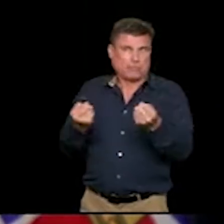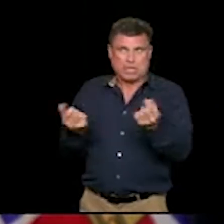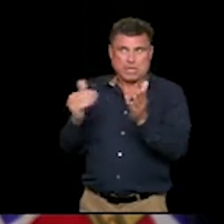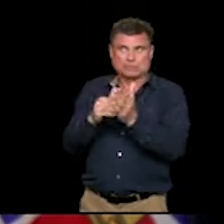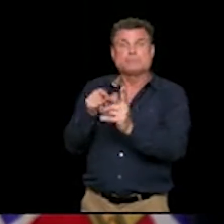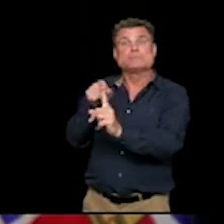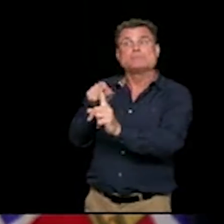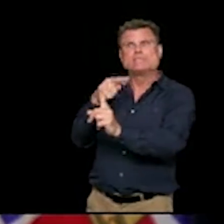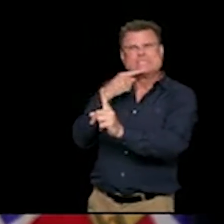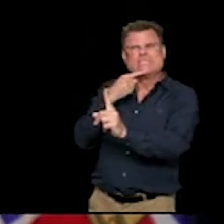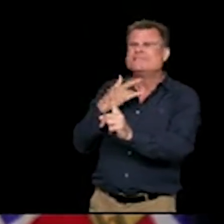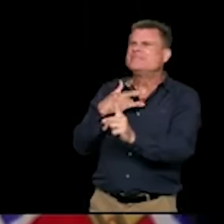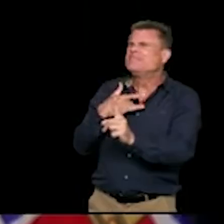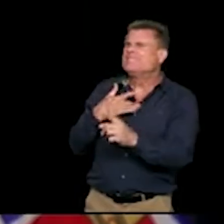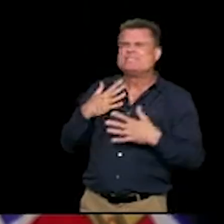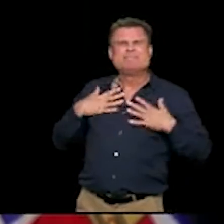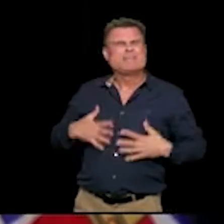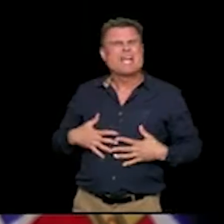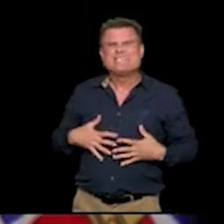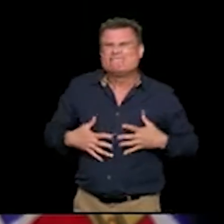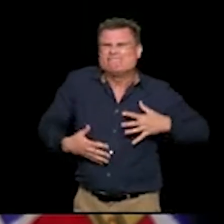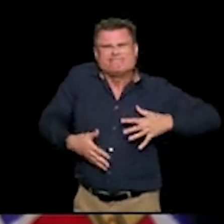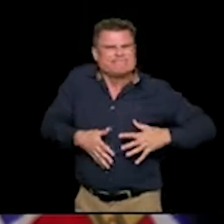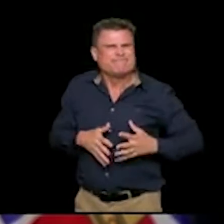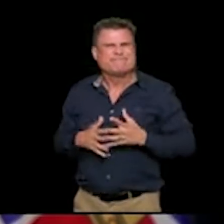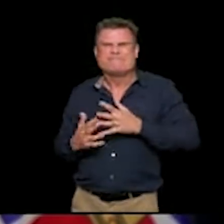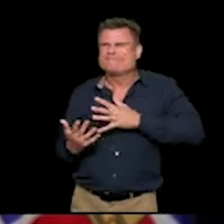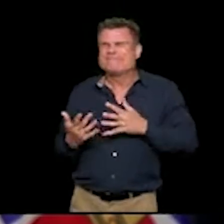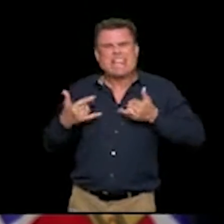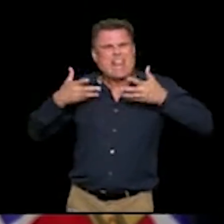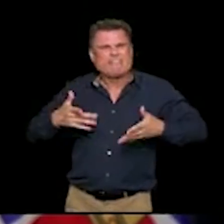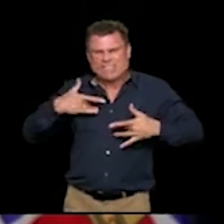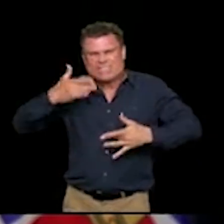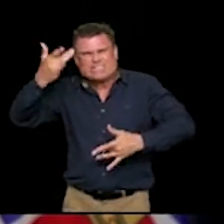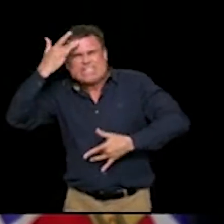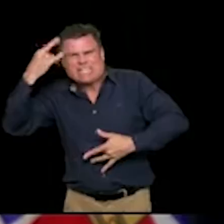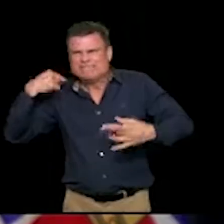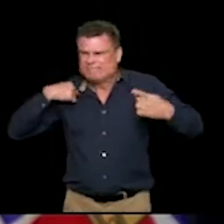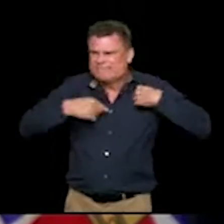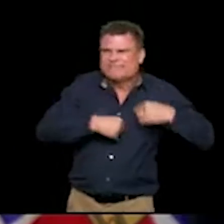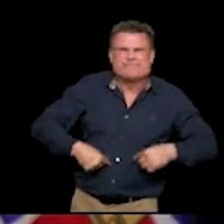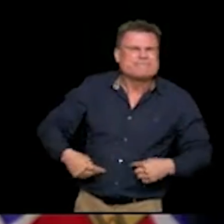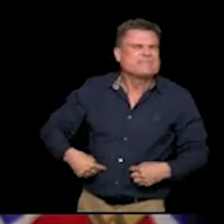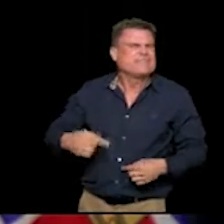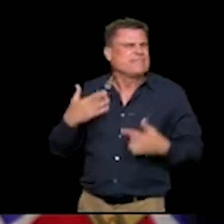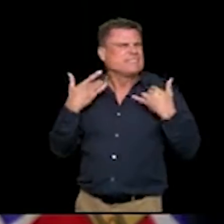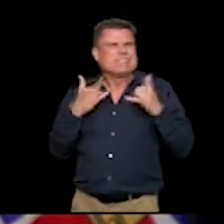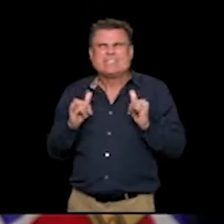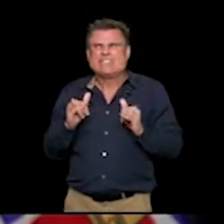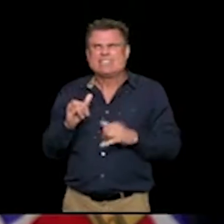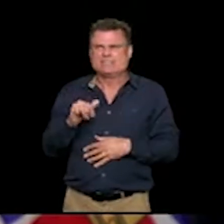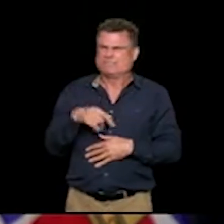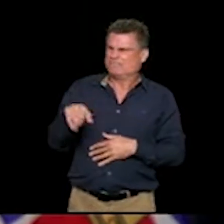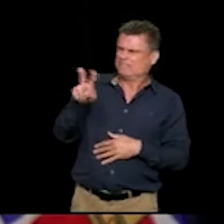that doctors aren't really sure if they're directly linked to COVID or from impacts of how her body had to fight it. So for the young